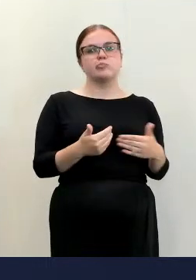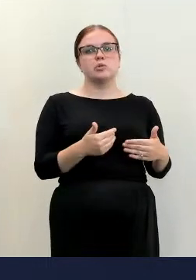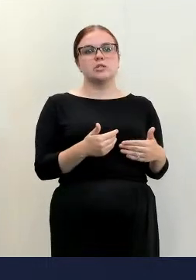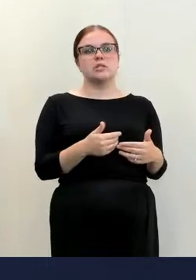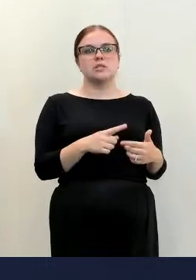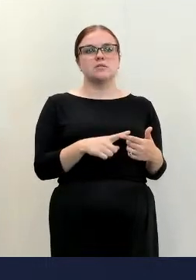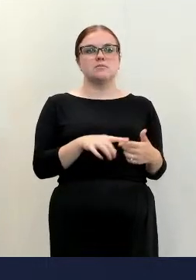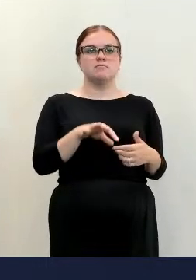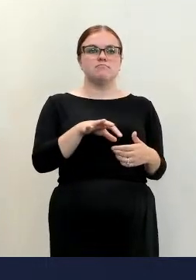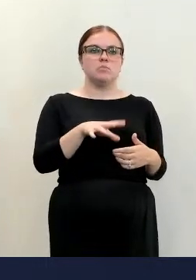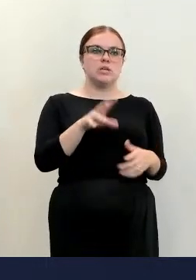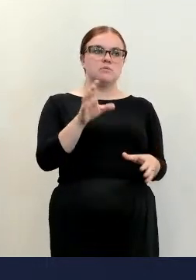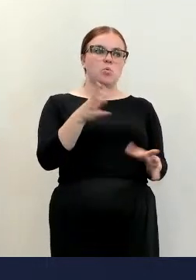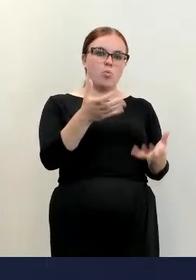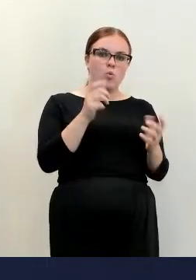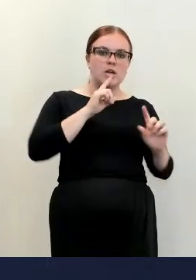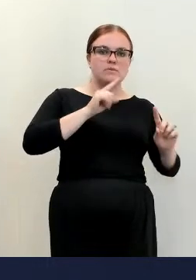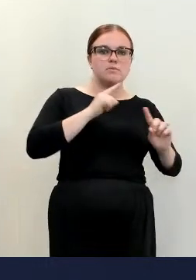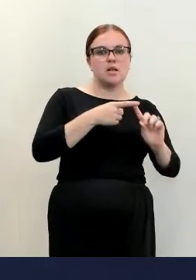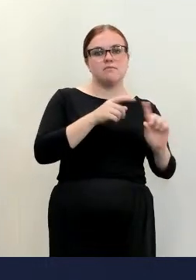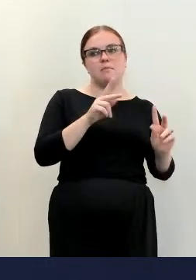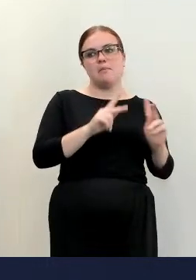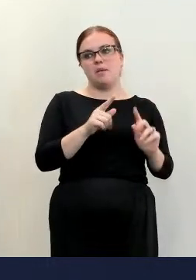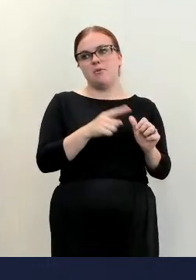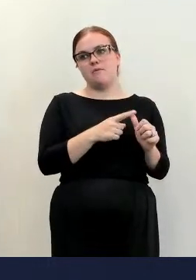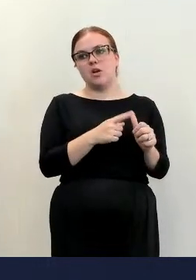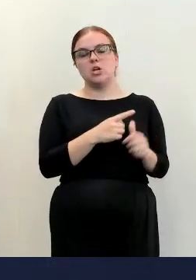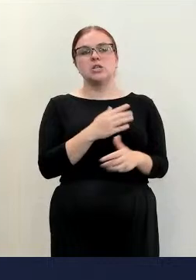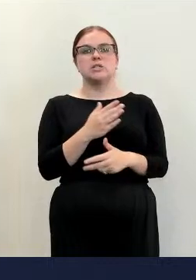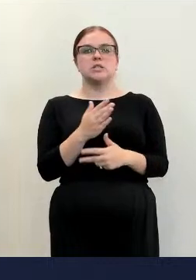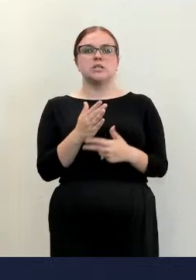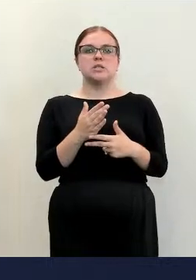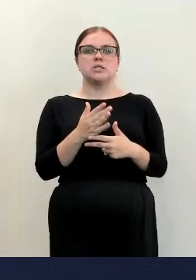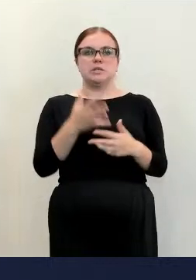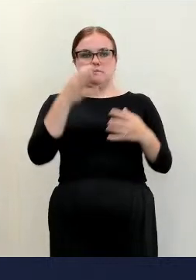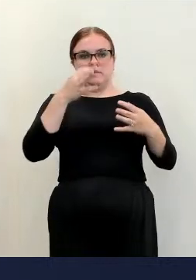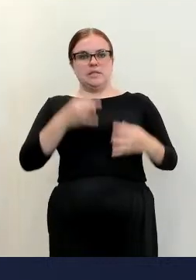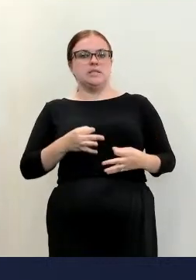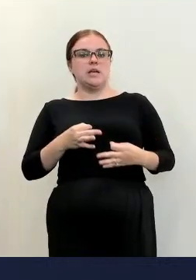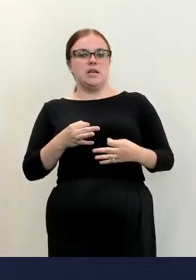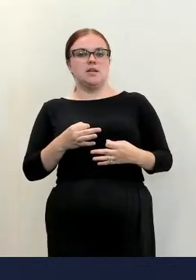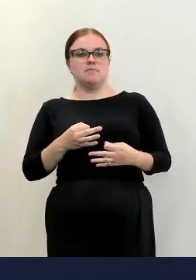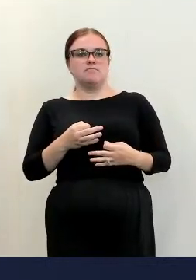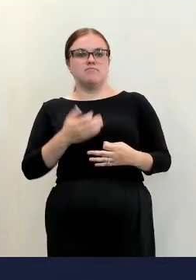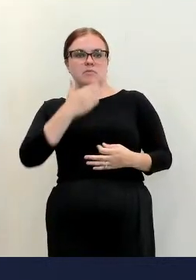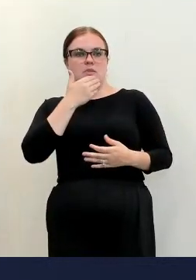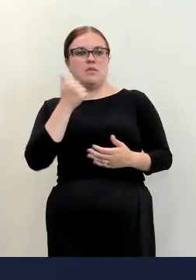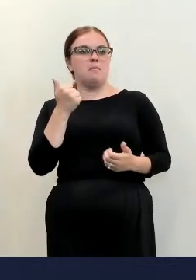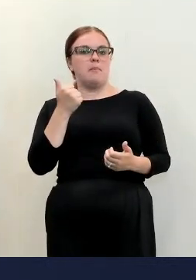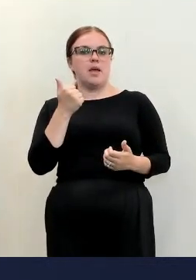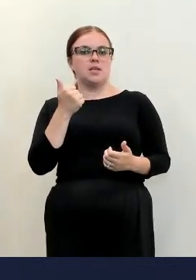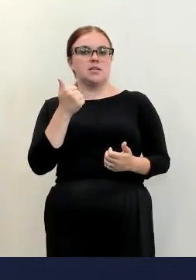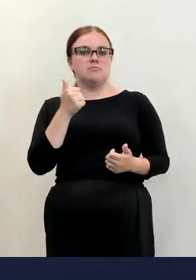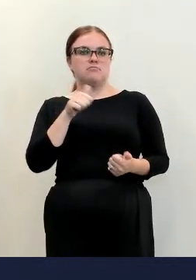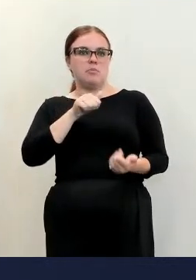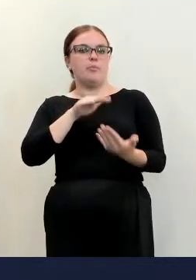sought responses back, proposals that is, to determine what would be in some ways the best bang for our